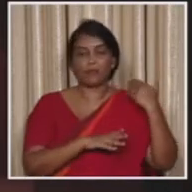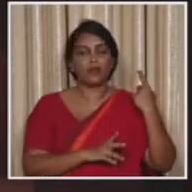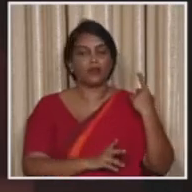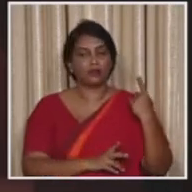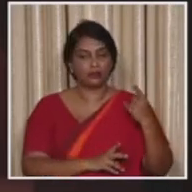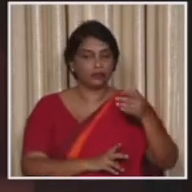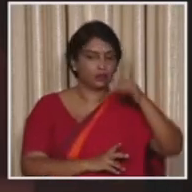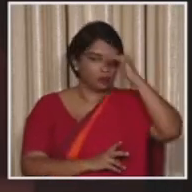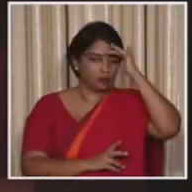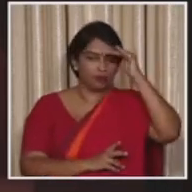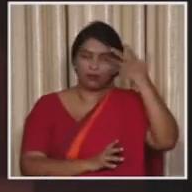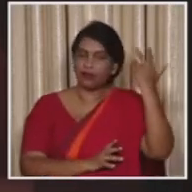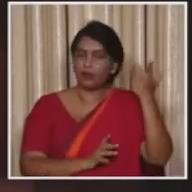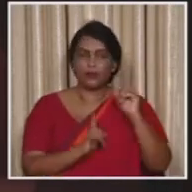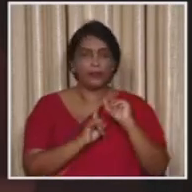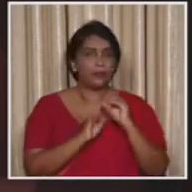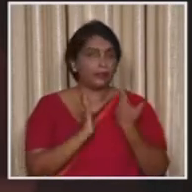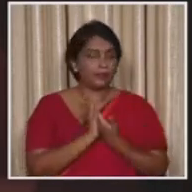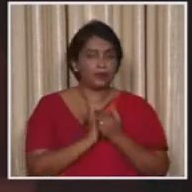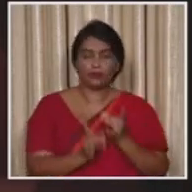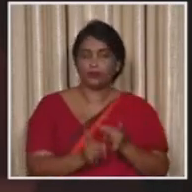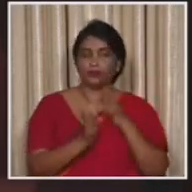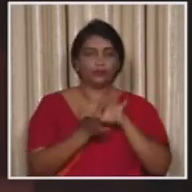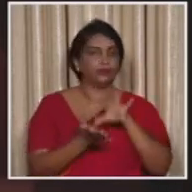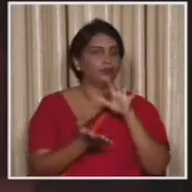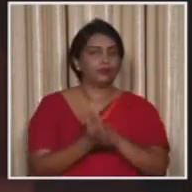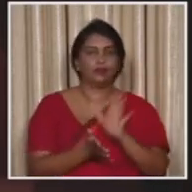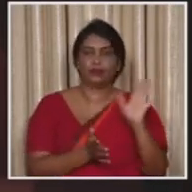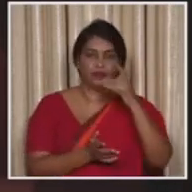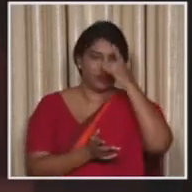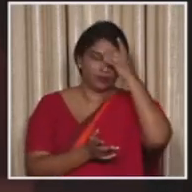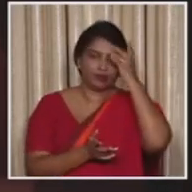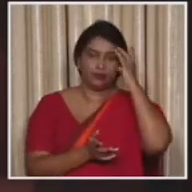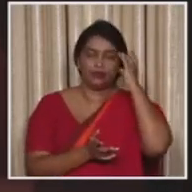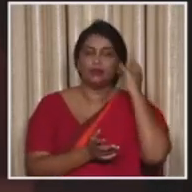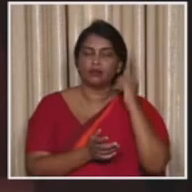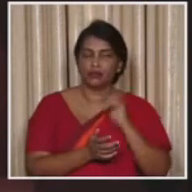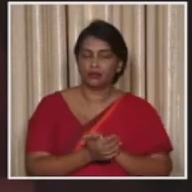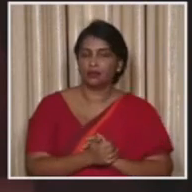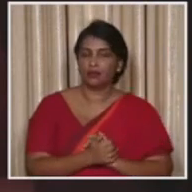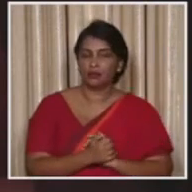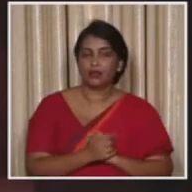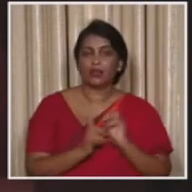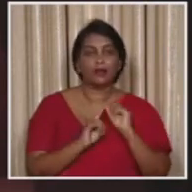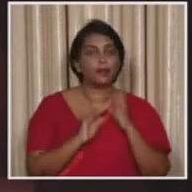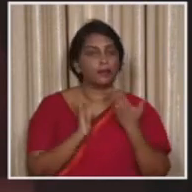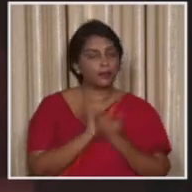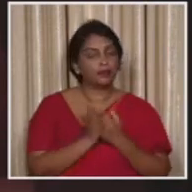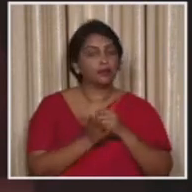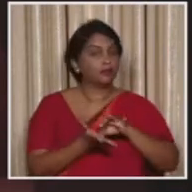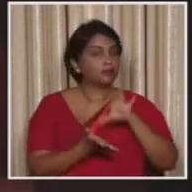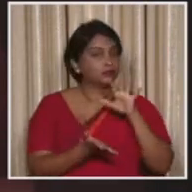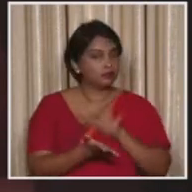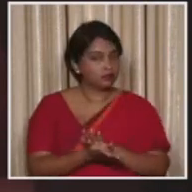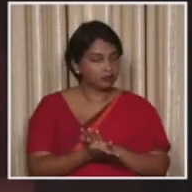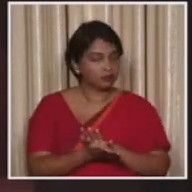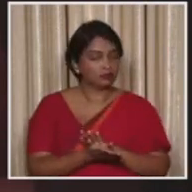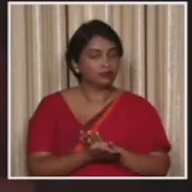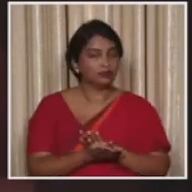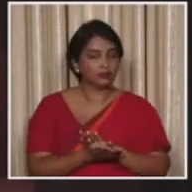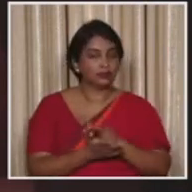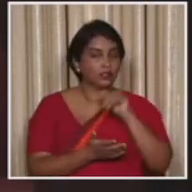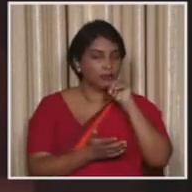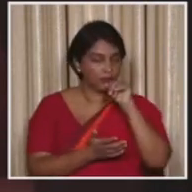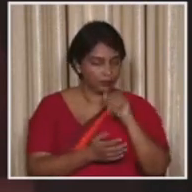leaders. Our economic policy is determined through a rational